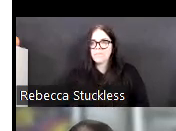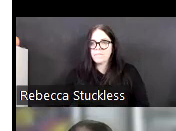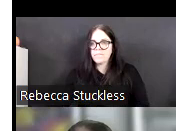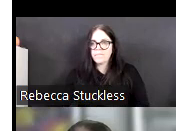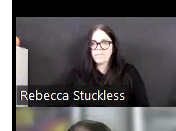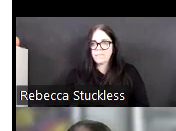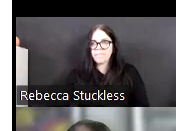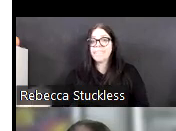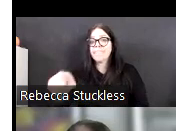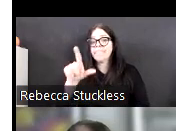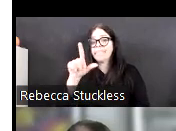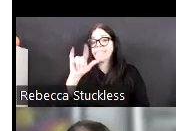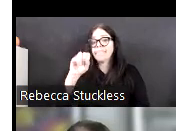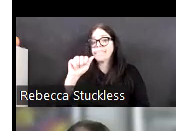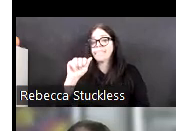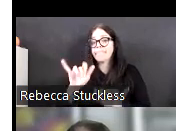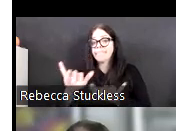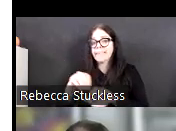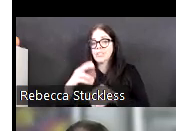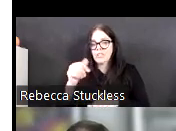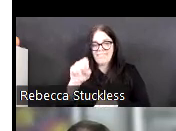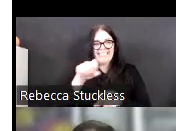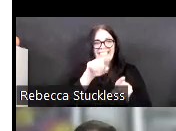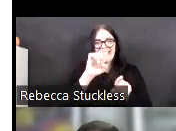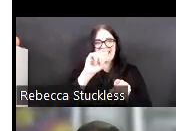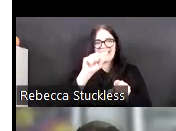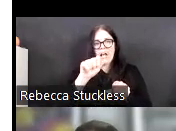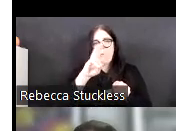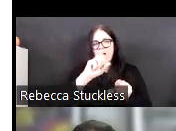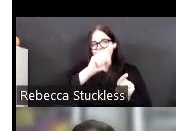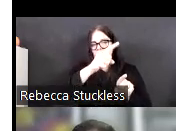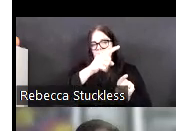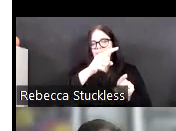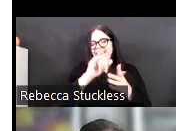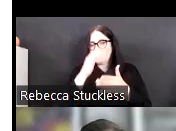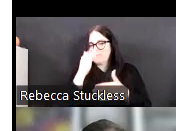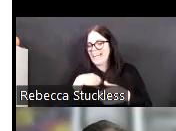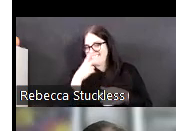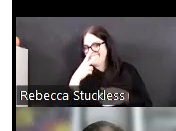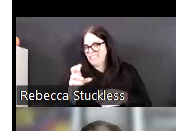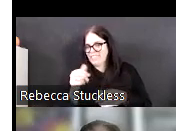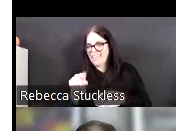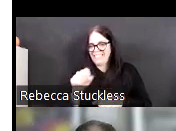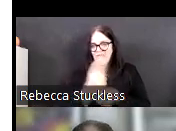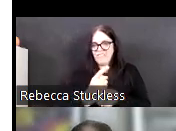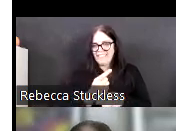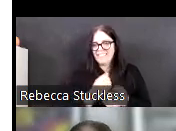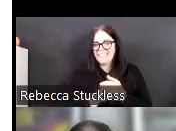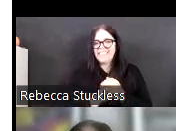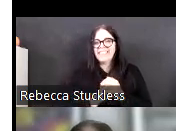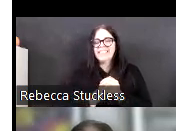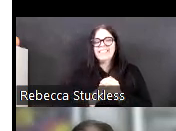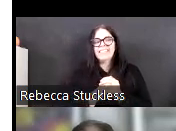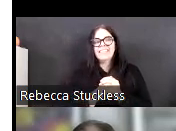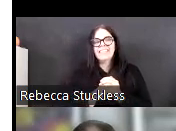Yep, Lisa, the ESA was the first iteration. That's why it looks familiar. I'm just seeing the chat as it goes out. And we just wanted to show you